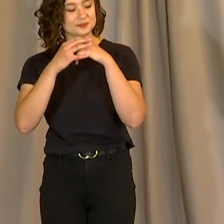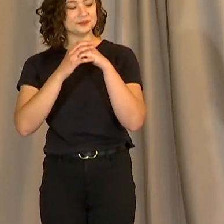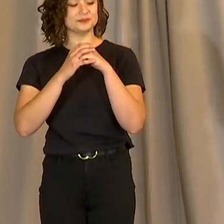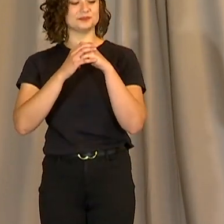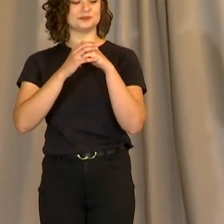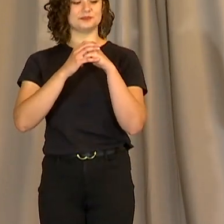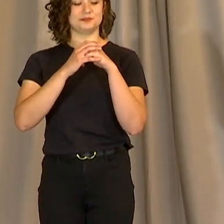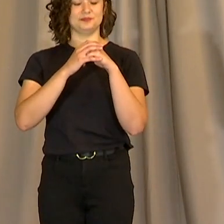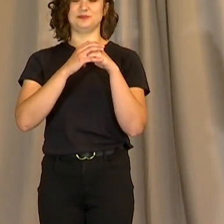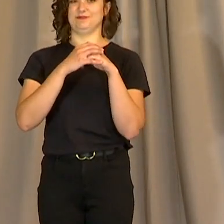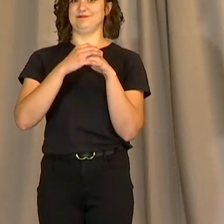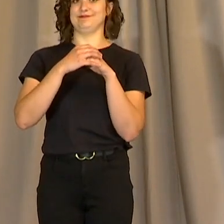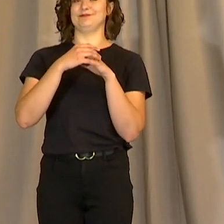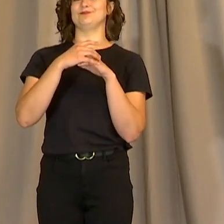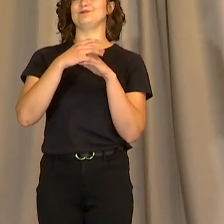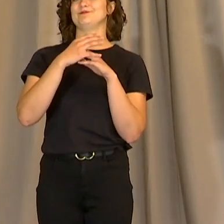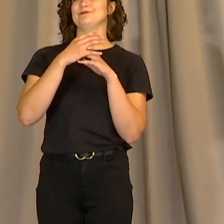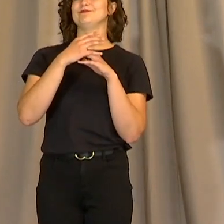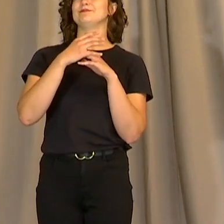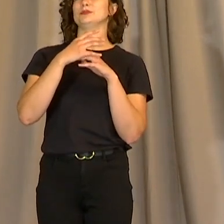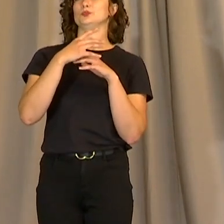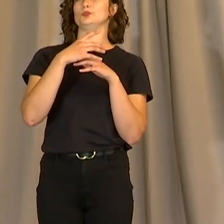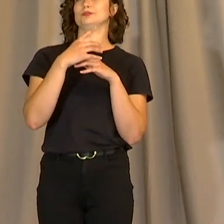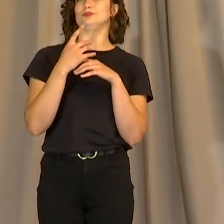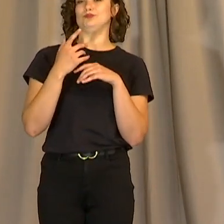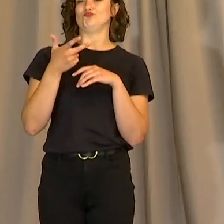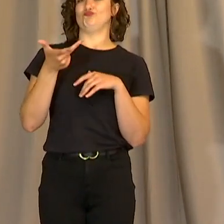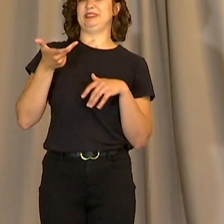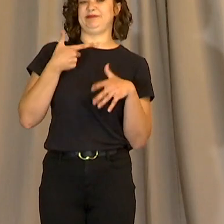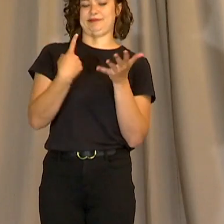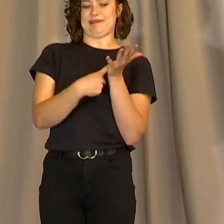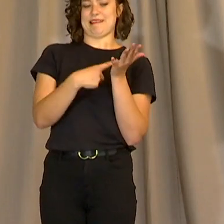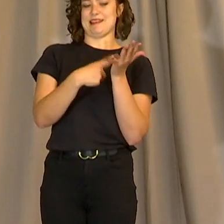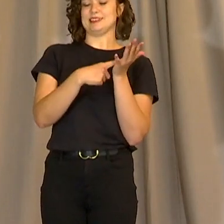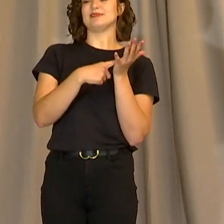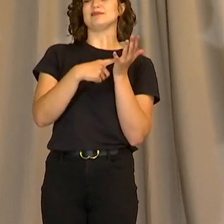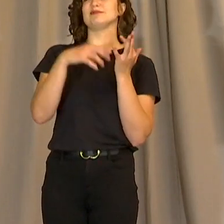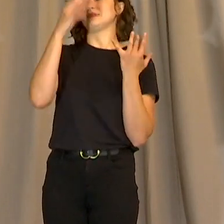we talked about going back to last year, and so last year